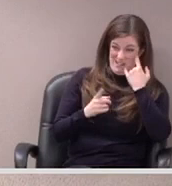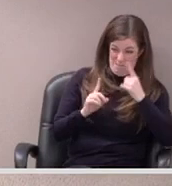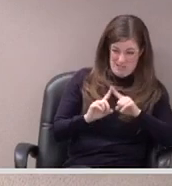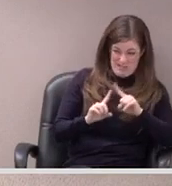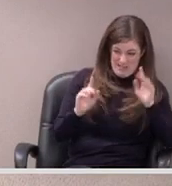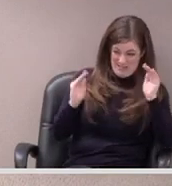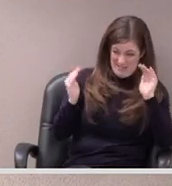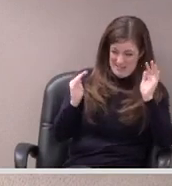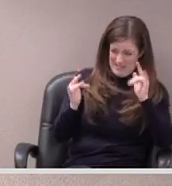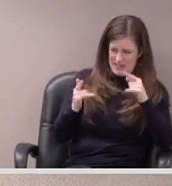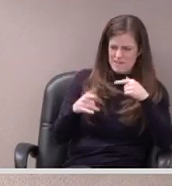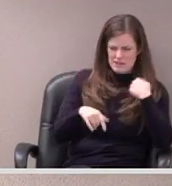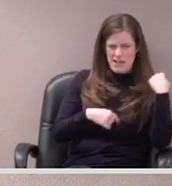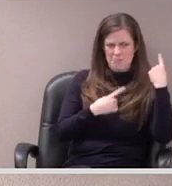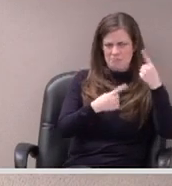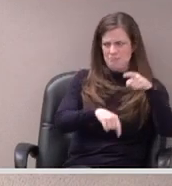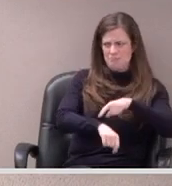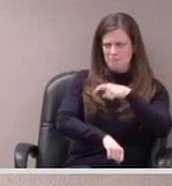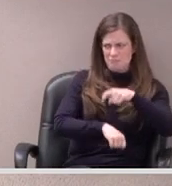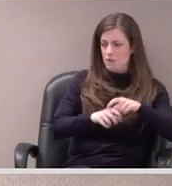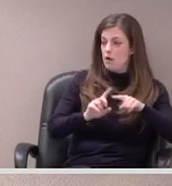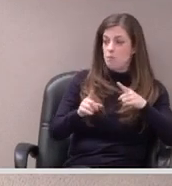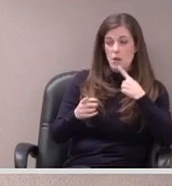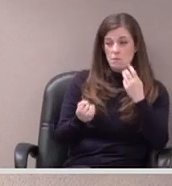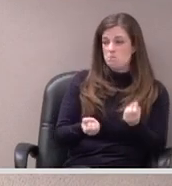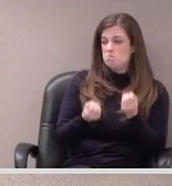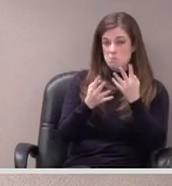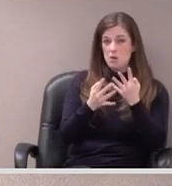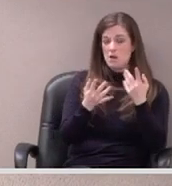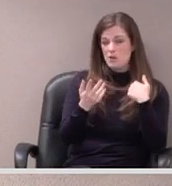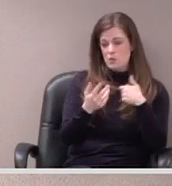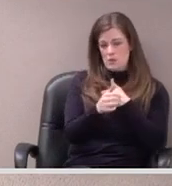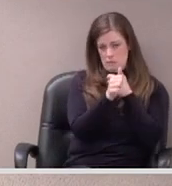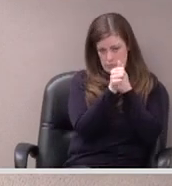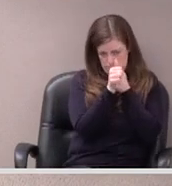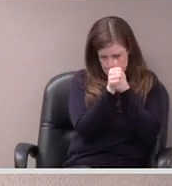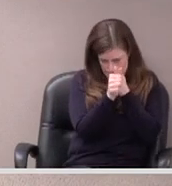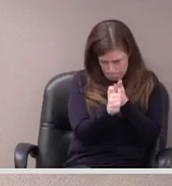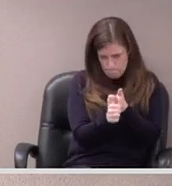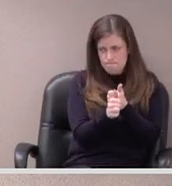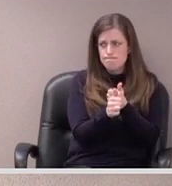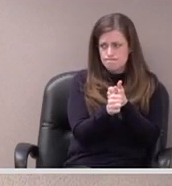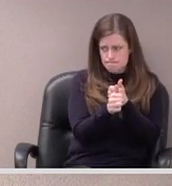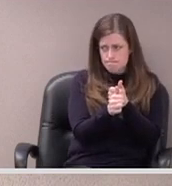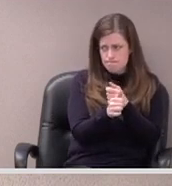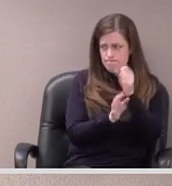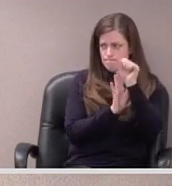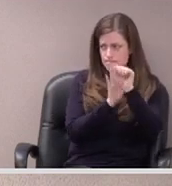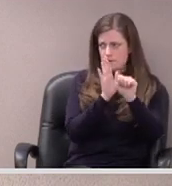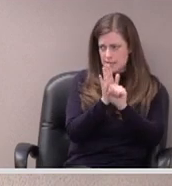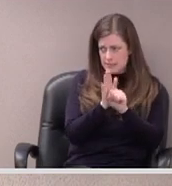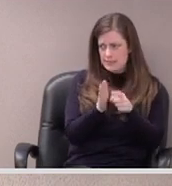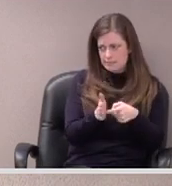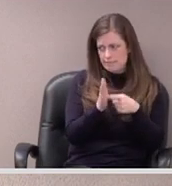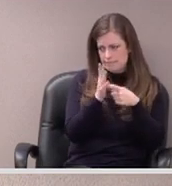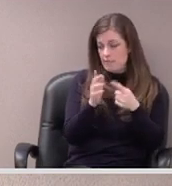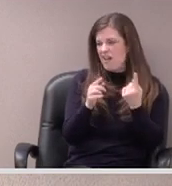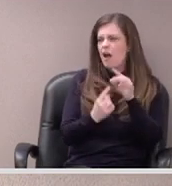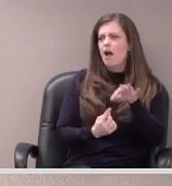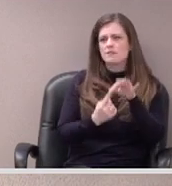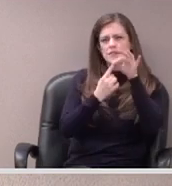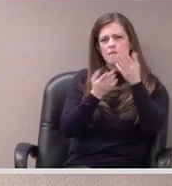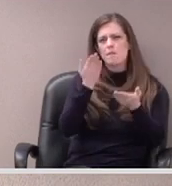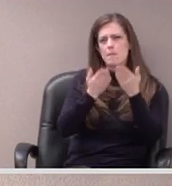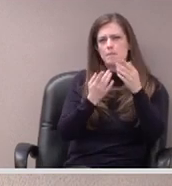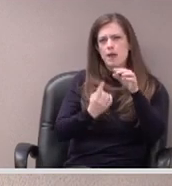that occurred, but we have pretty much been in line with the state allocations, except for maybe